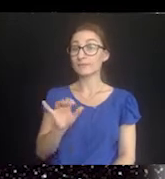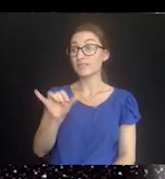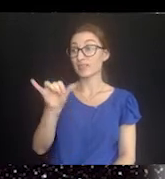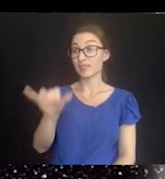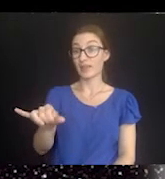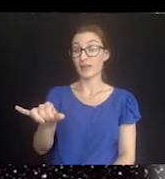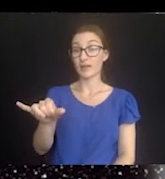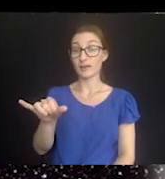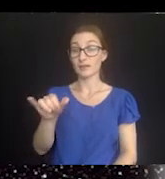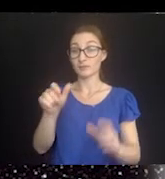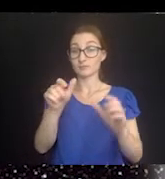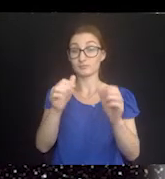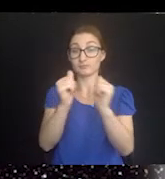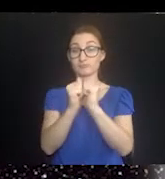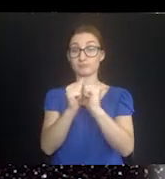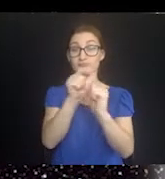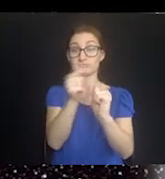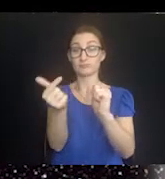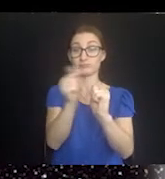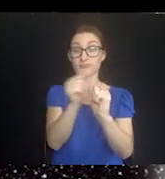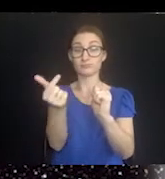that